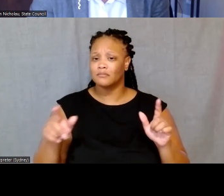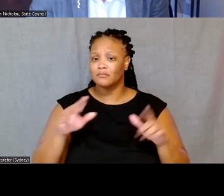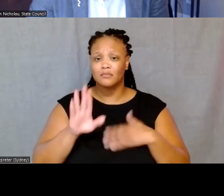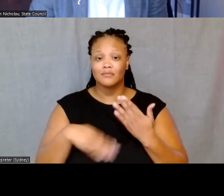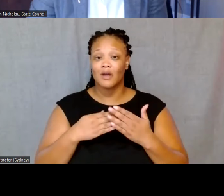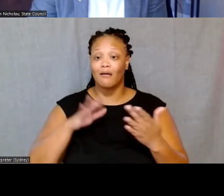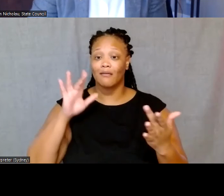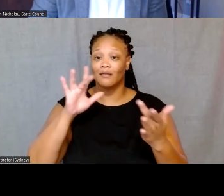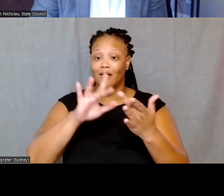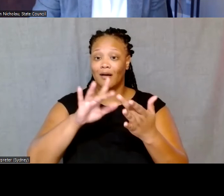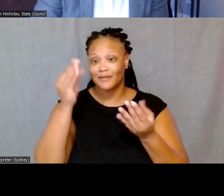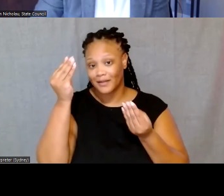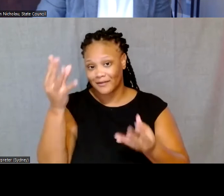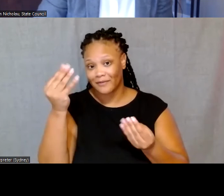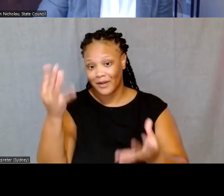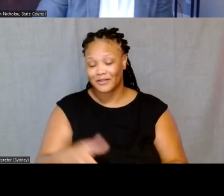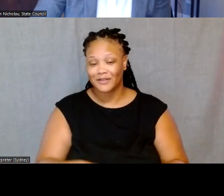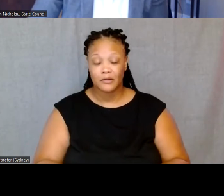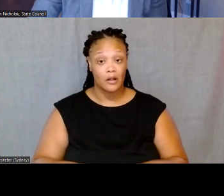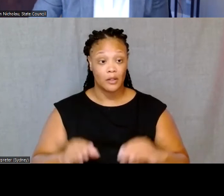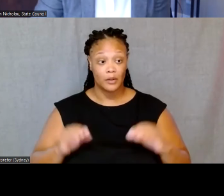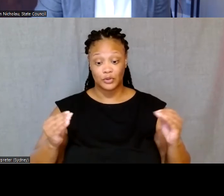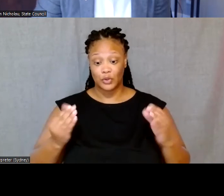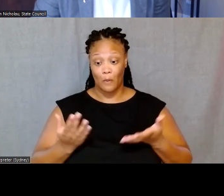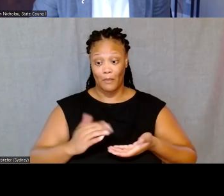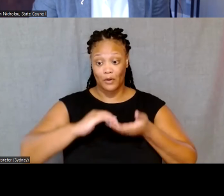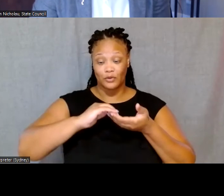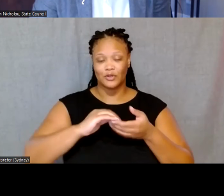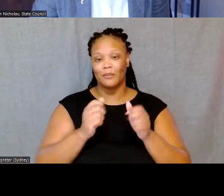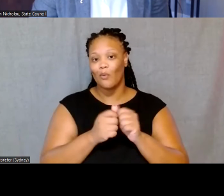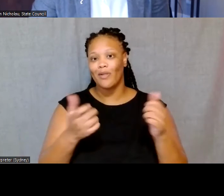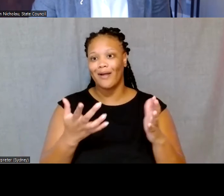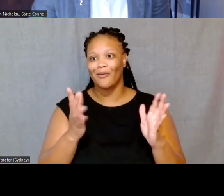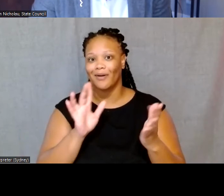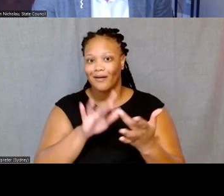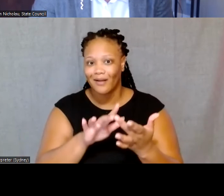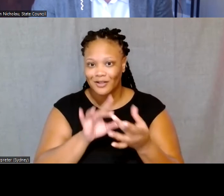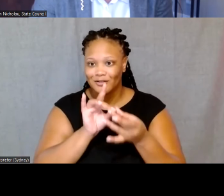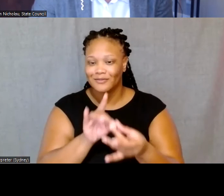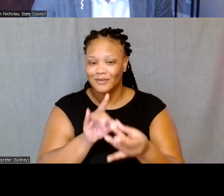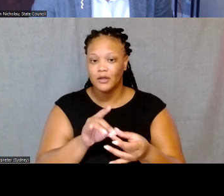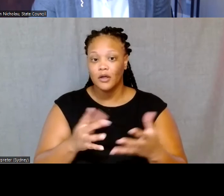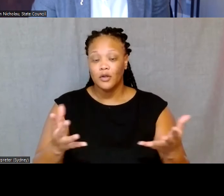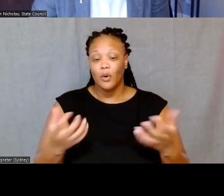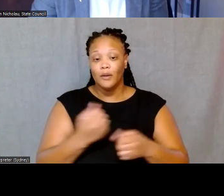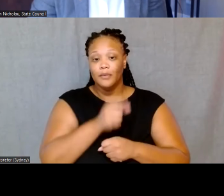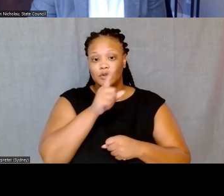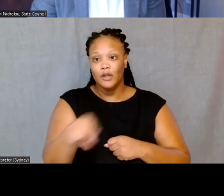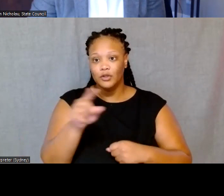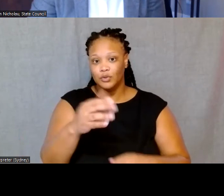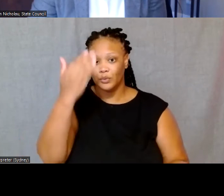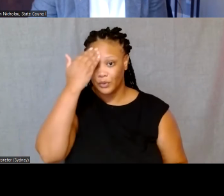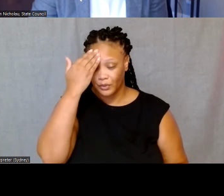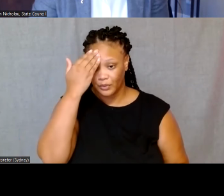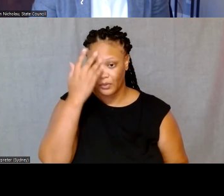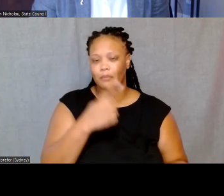information, right? There's no partnership without connection. So we wanted to make sure you knew, in addition to our headquarters up in